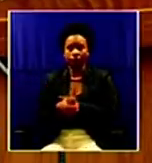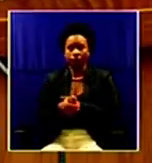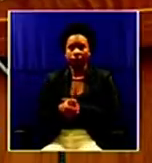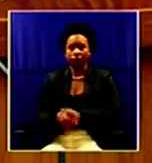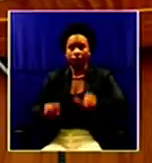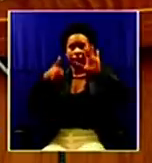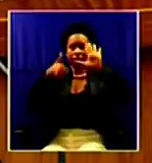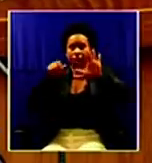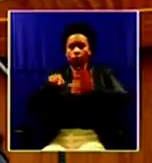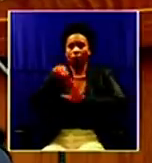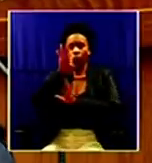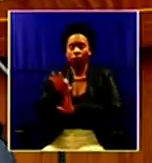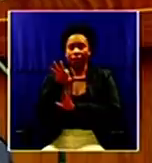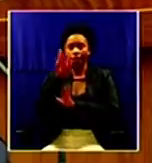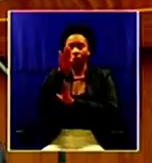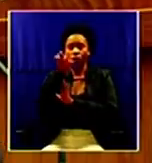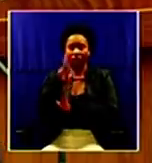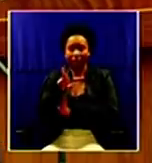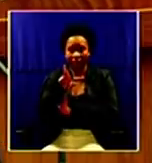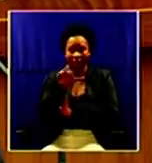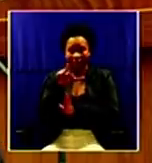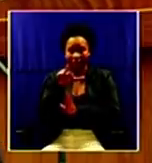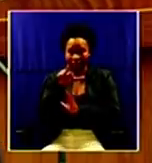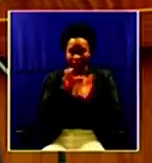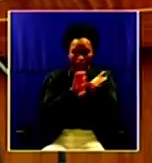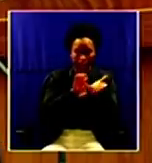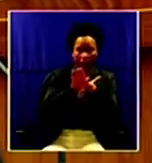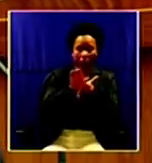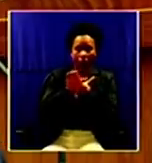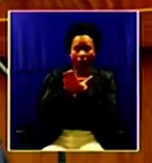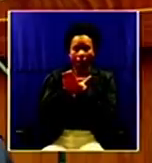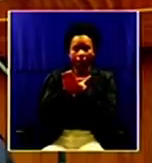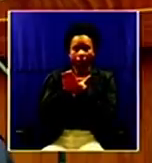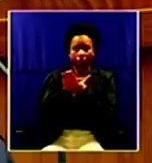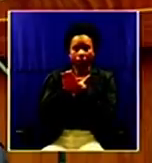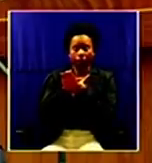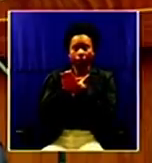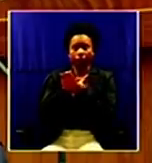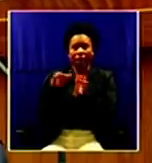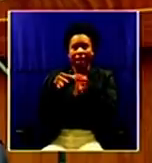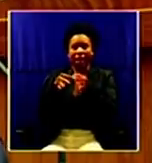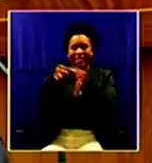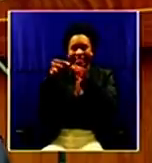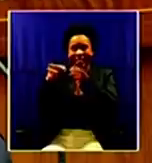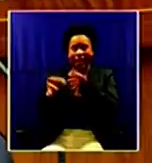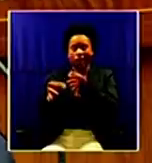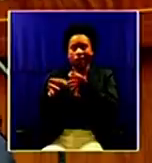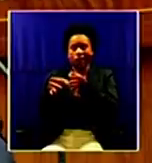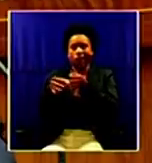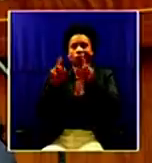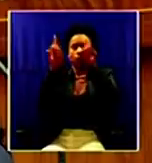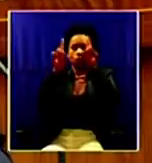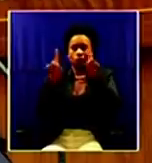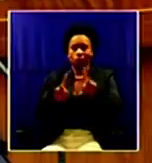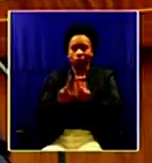6.3 billion is allocated to extend the special COVID social